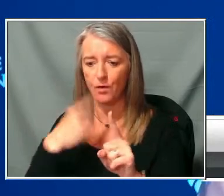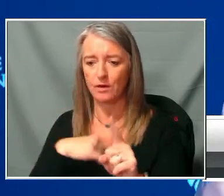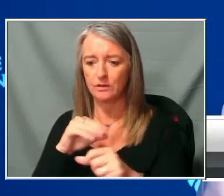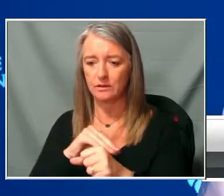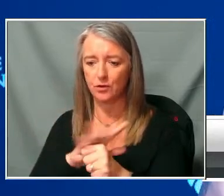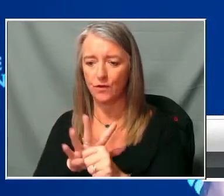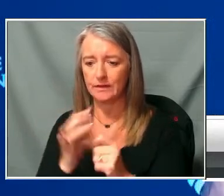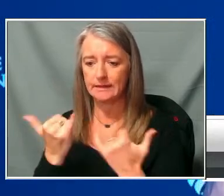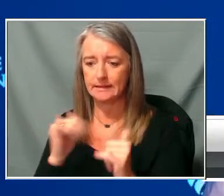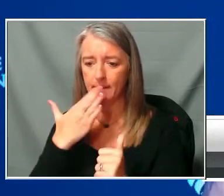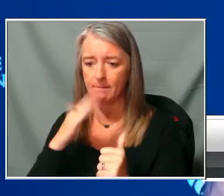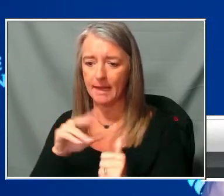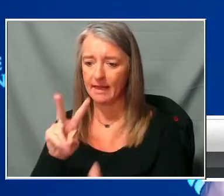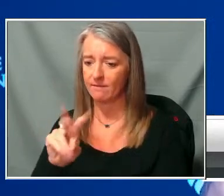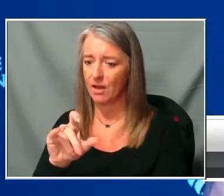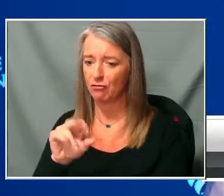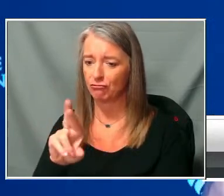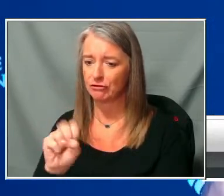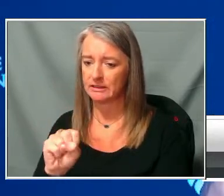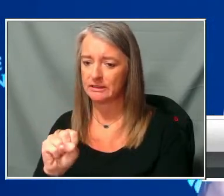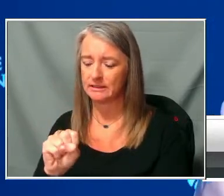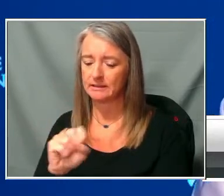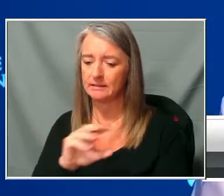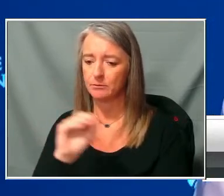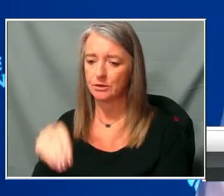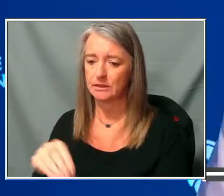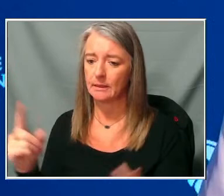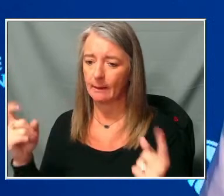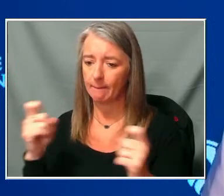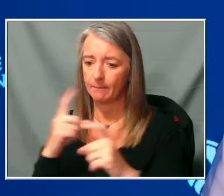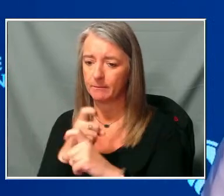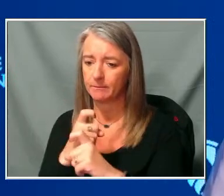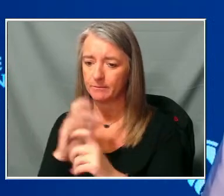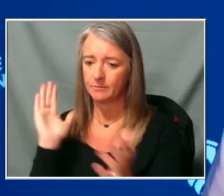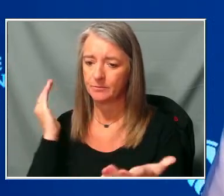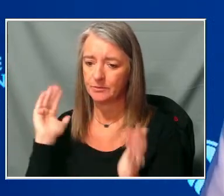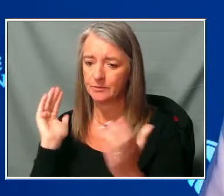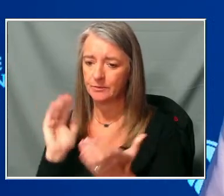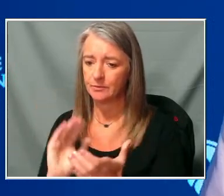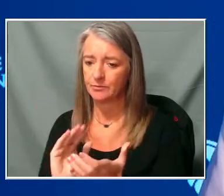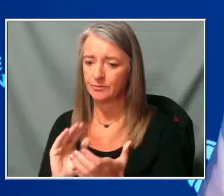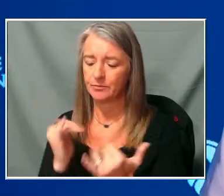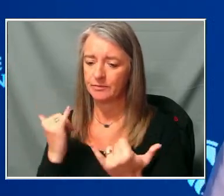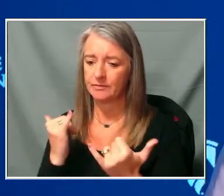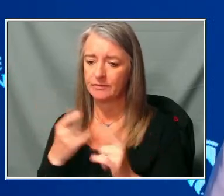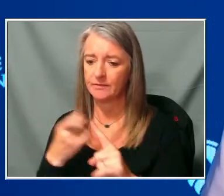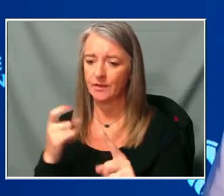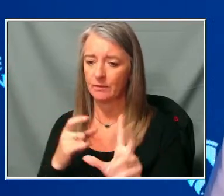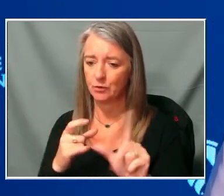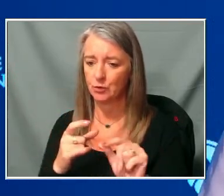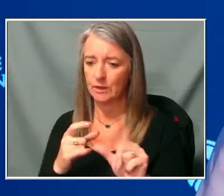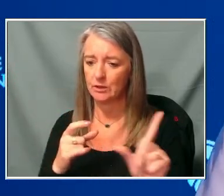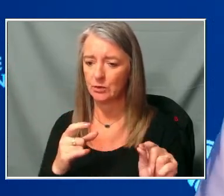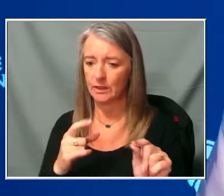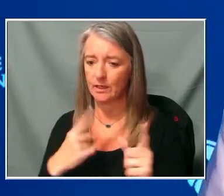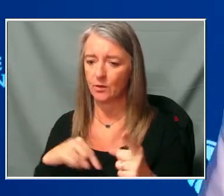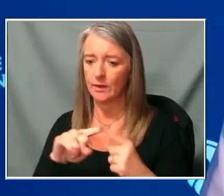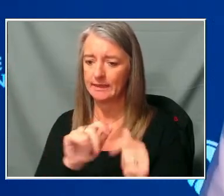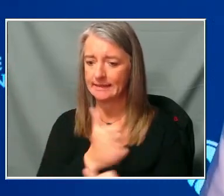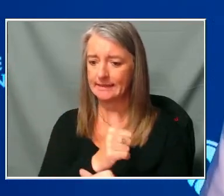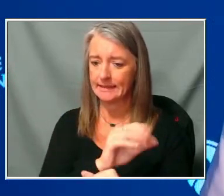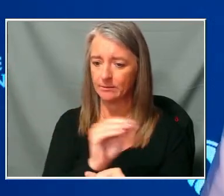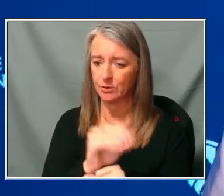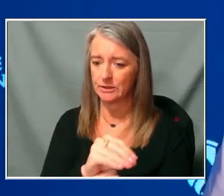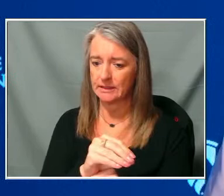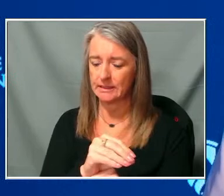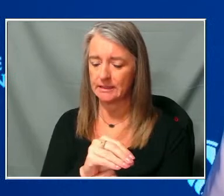bad virus, even though the percent of complication have significantly decreased now from 2020, where we had 10% hospitalization or